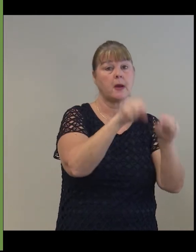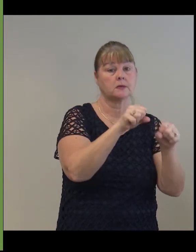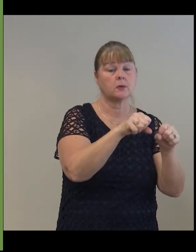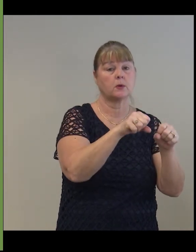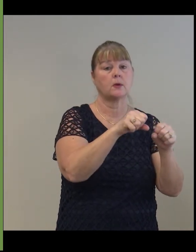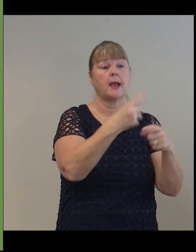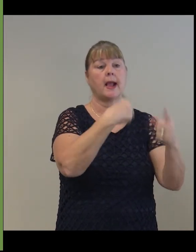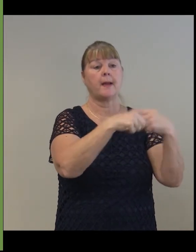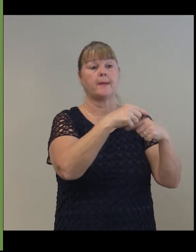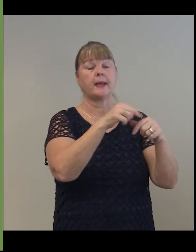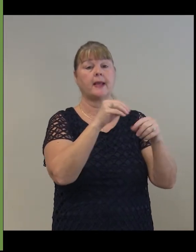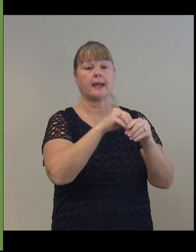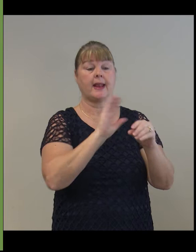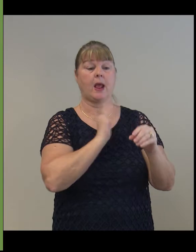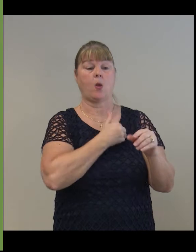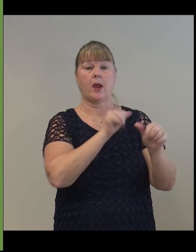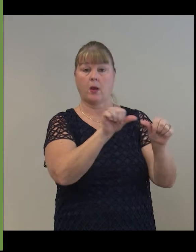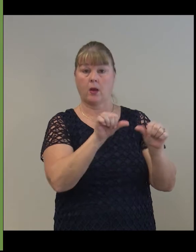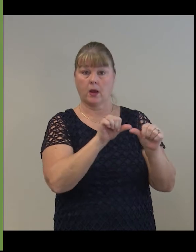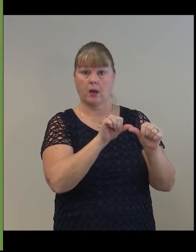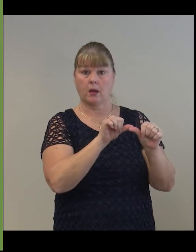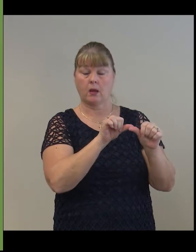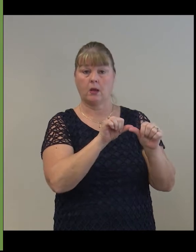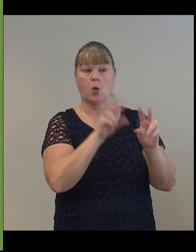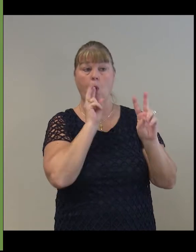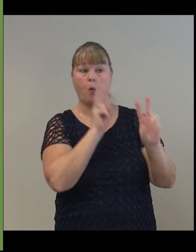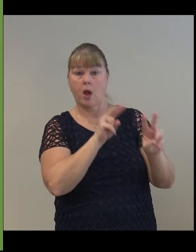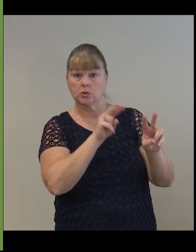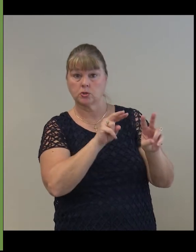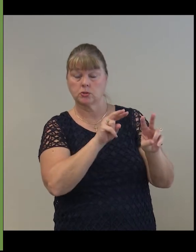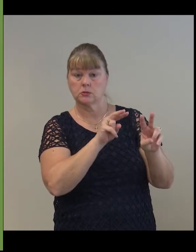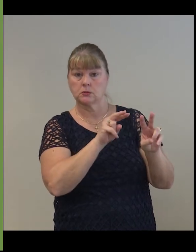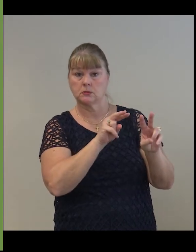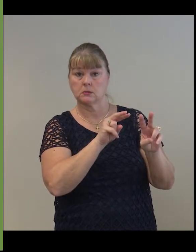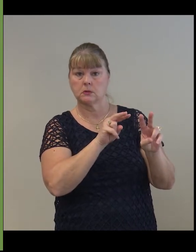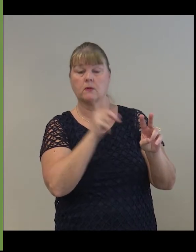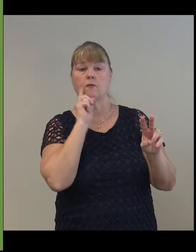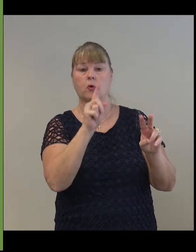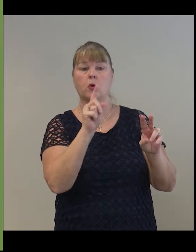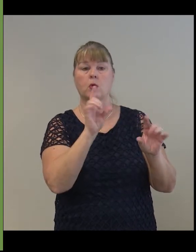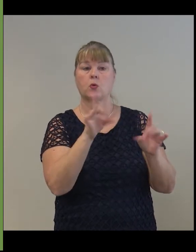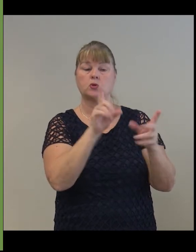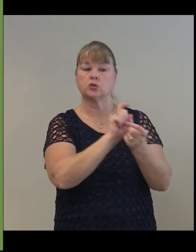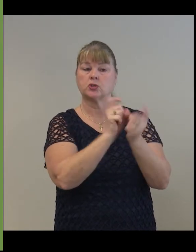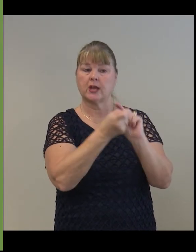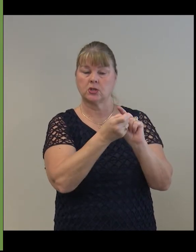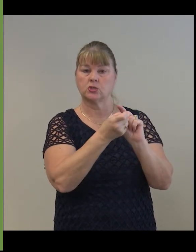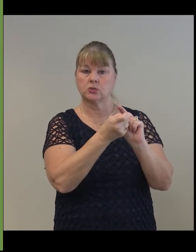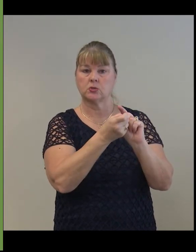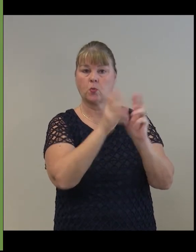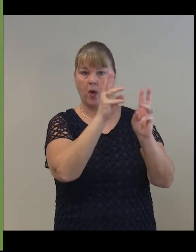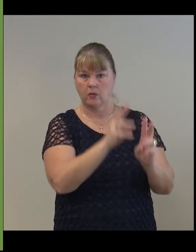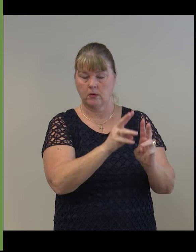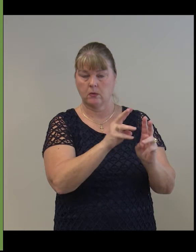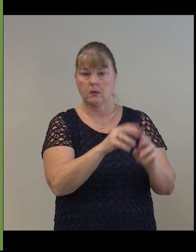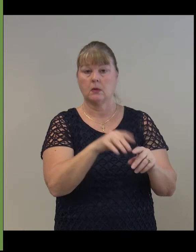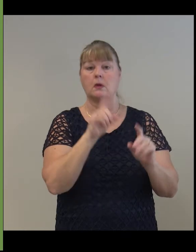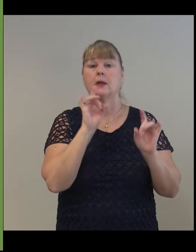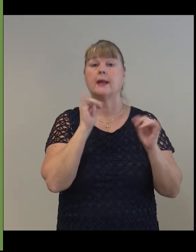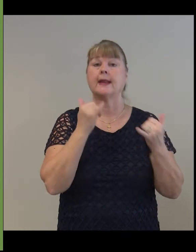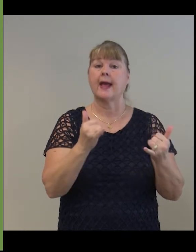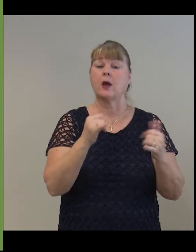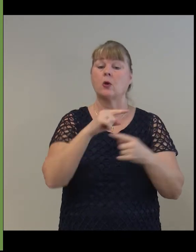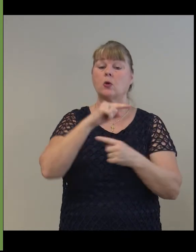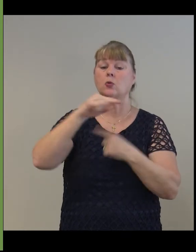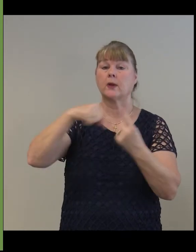for rapidly changing conditions. Now, a tornado warning is something that comes out and you need to immediately